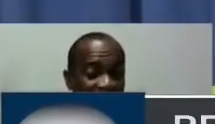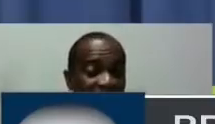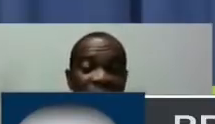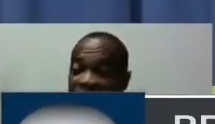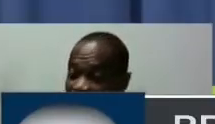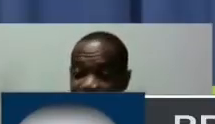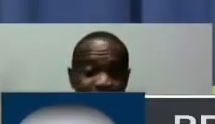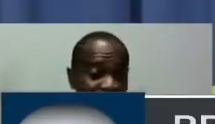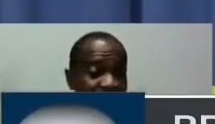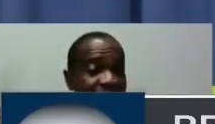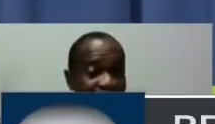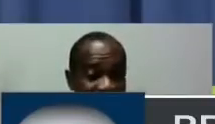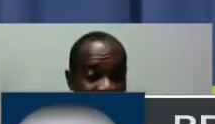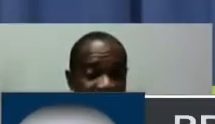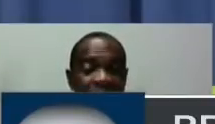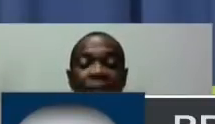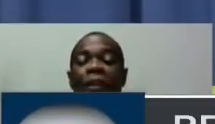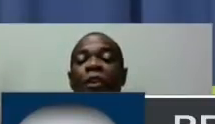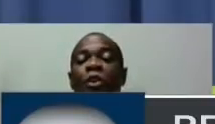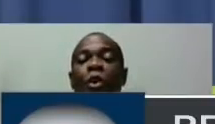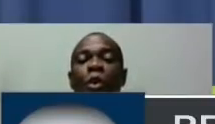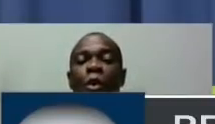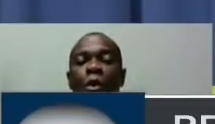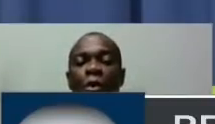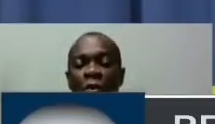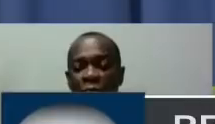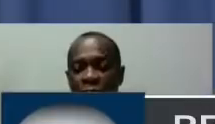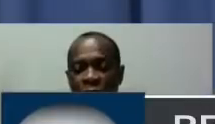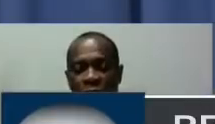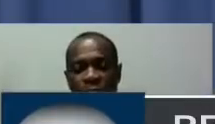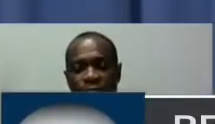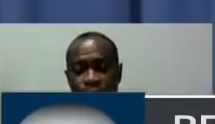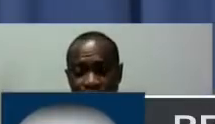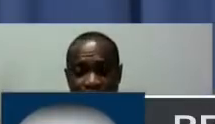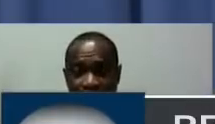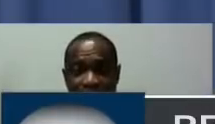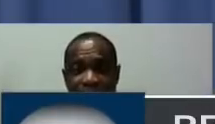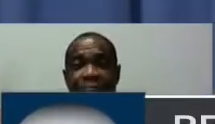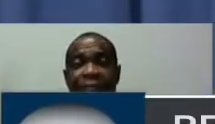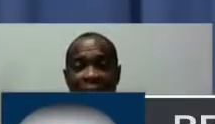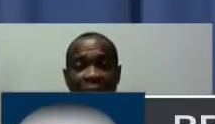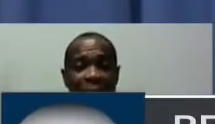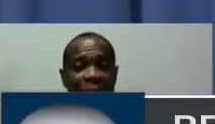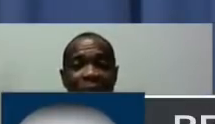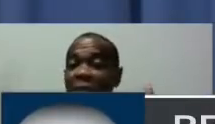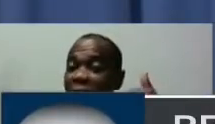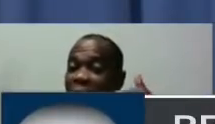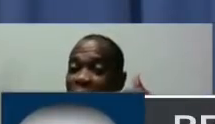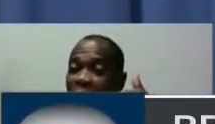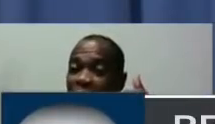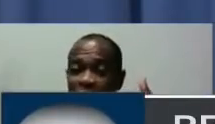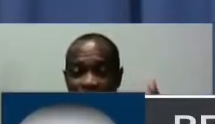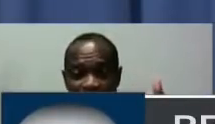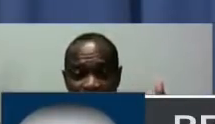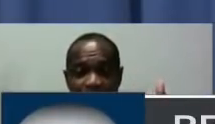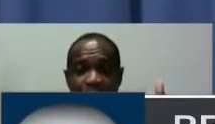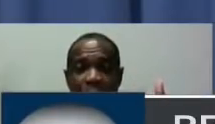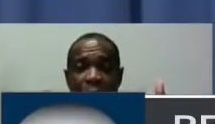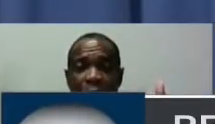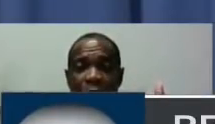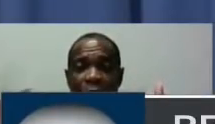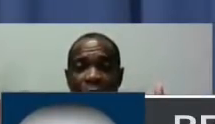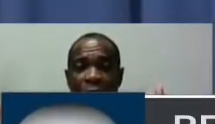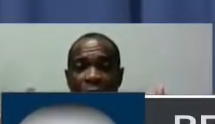be on a phone, the QR codes, the QR readers, and Stuart is coming now to talk about that. And